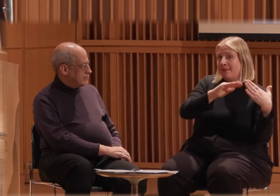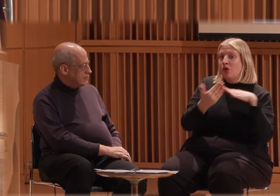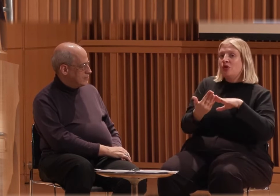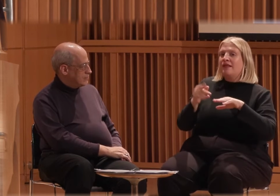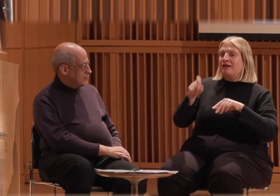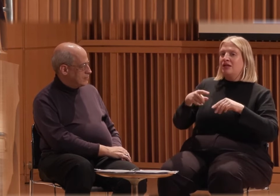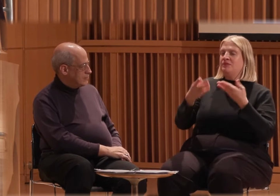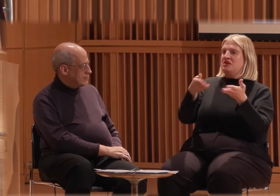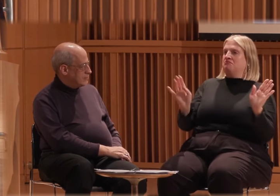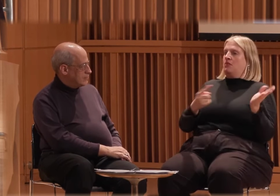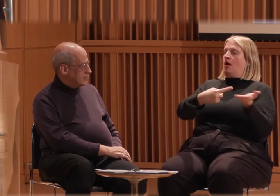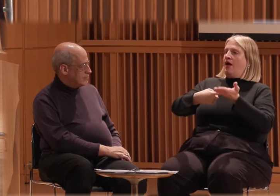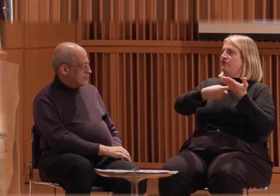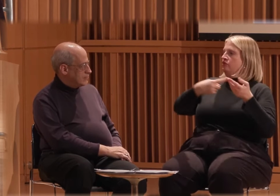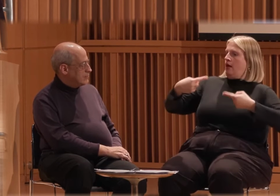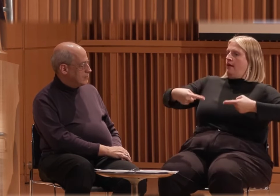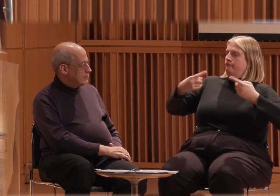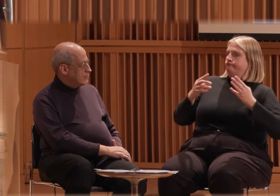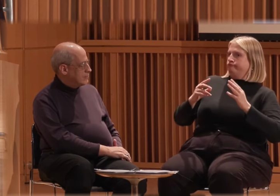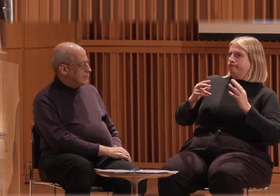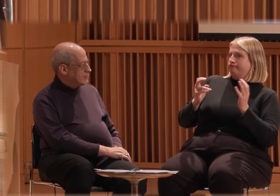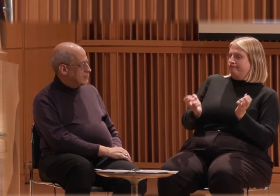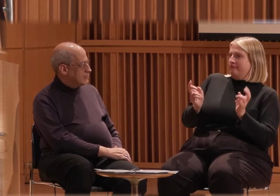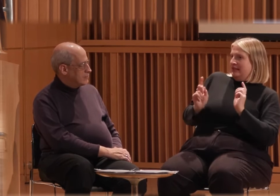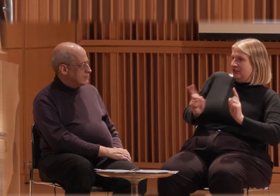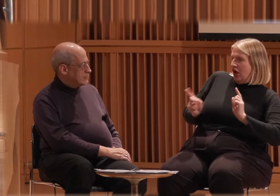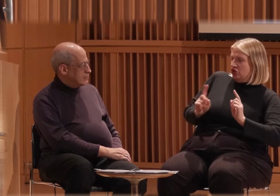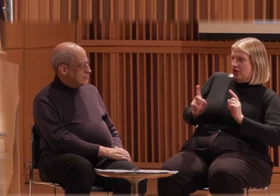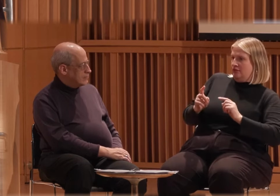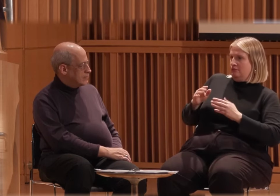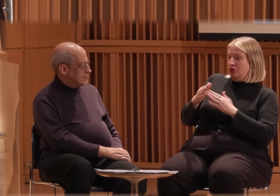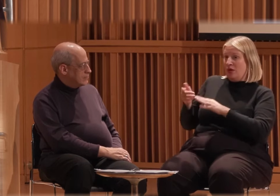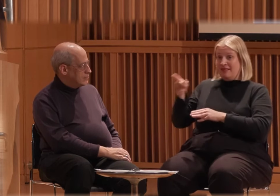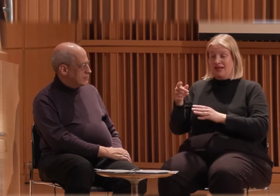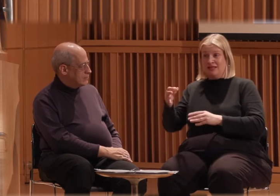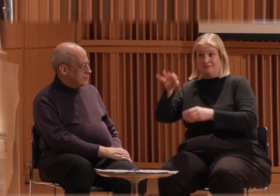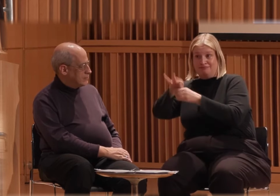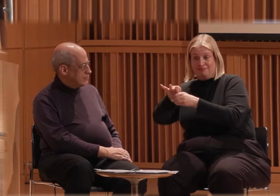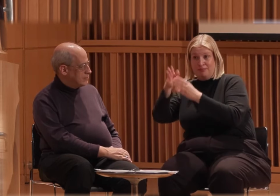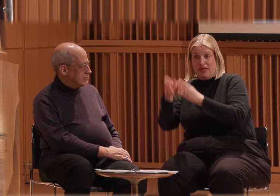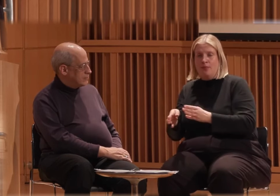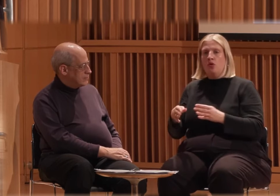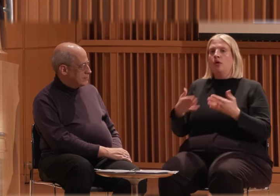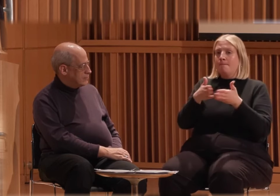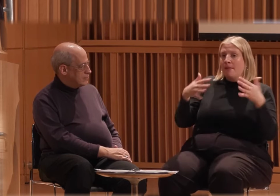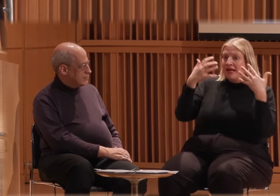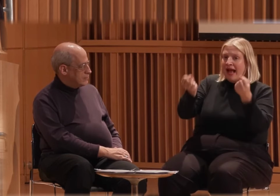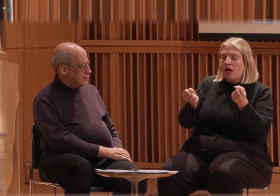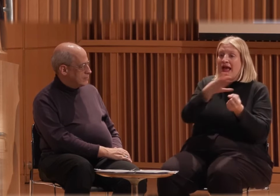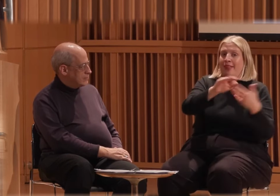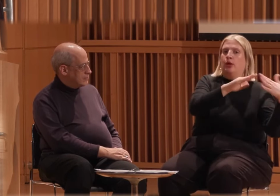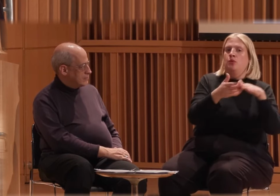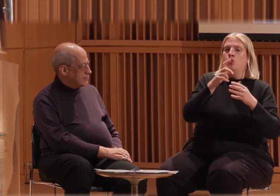there has to be a conversation between these public health experts and the communities that they're trying to really help, that